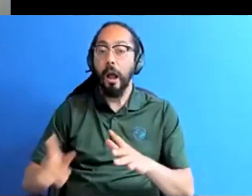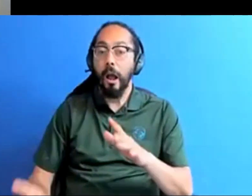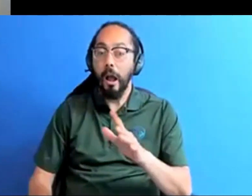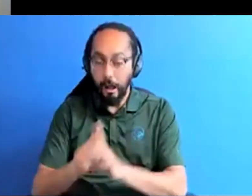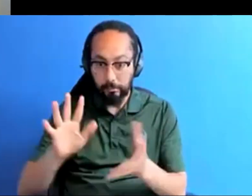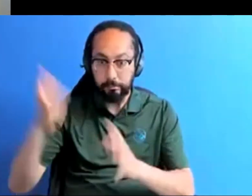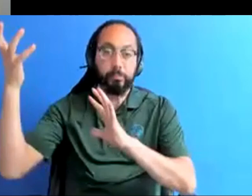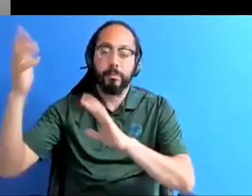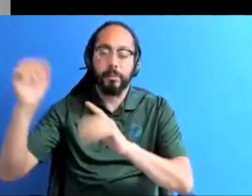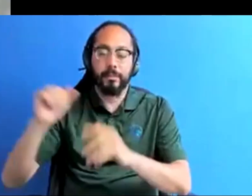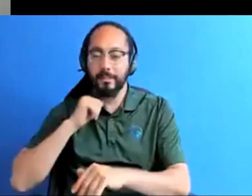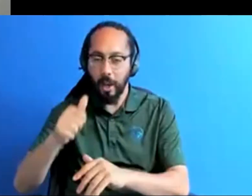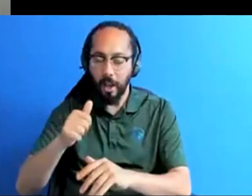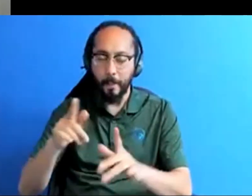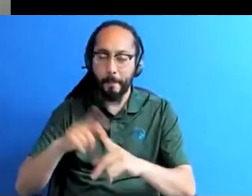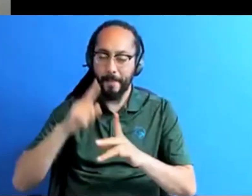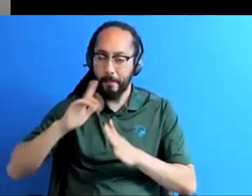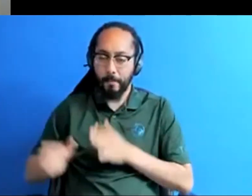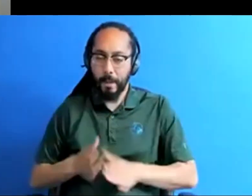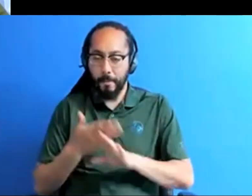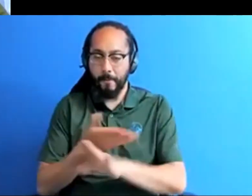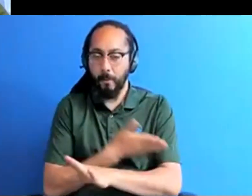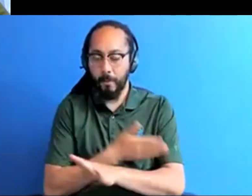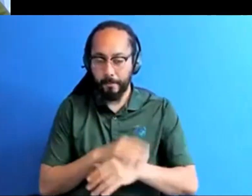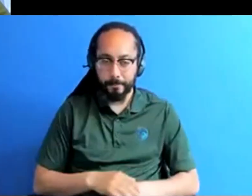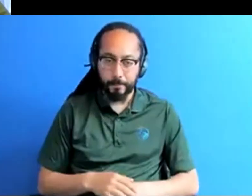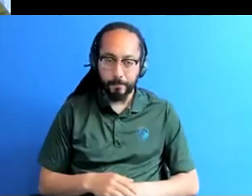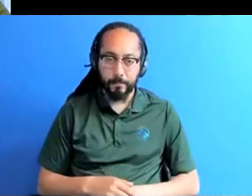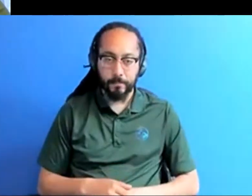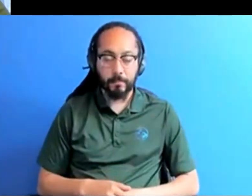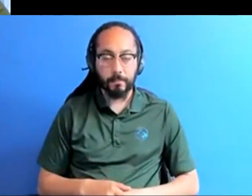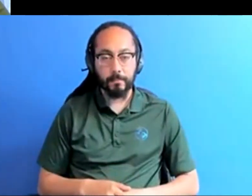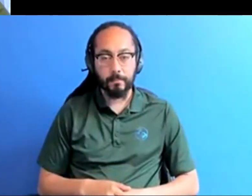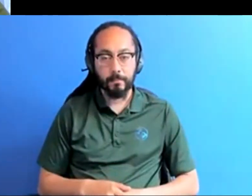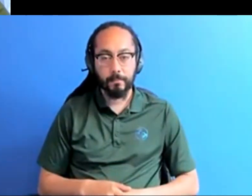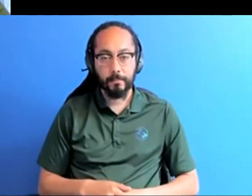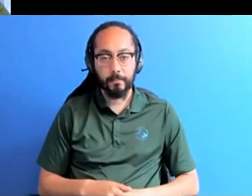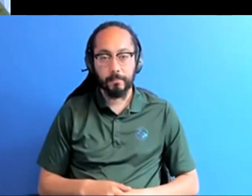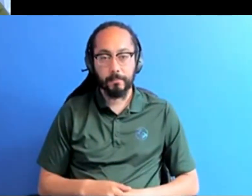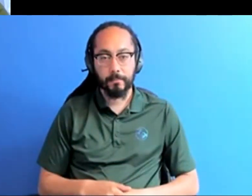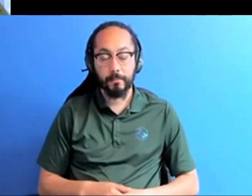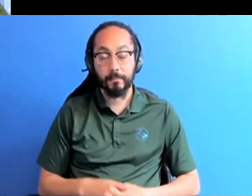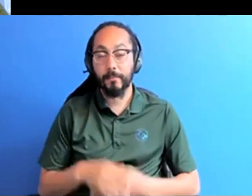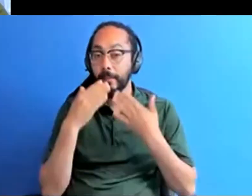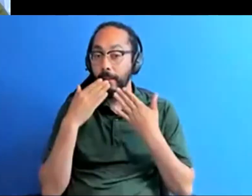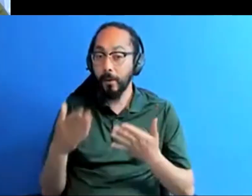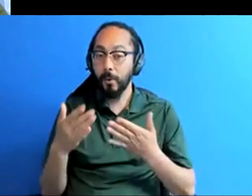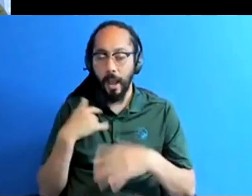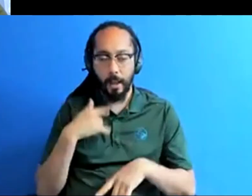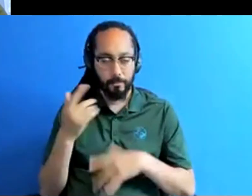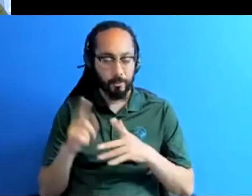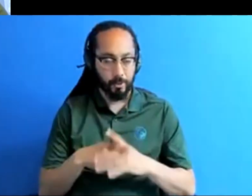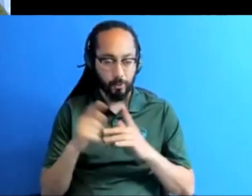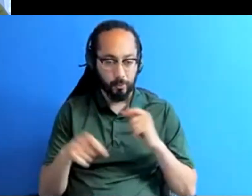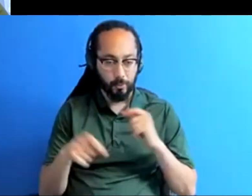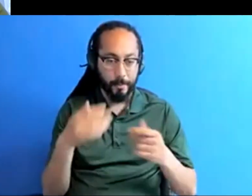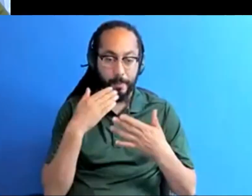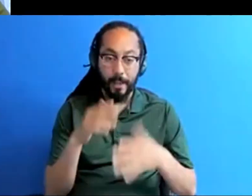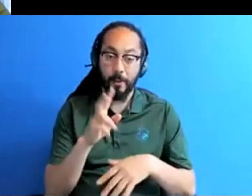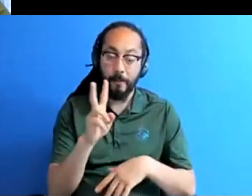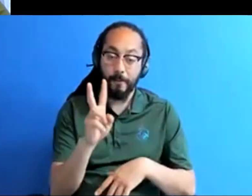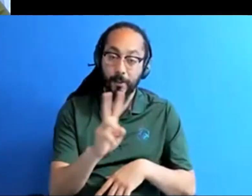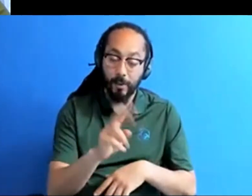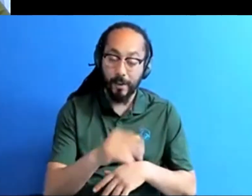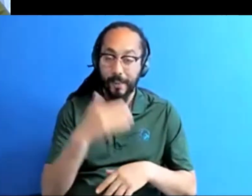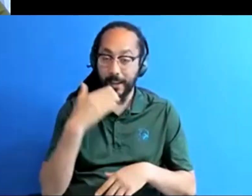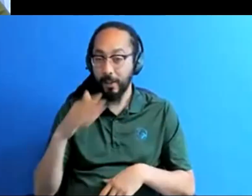can maybe do to help somebody. So cool. Thank you. I'm just going to wrap it up. Thank you, Victoria. Thank you, Amy. Thank you,